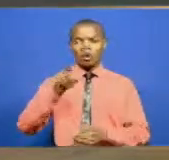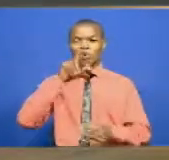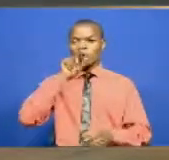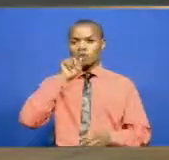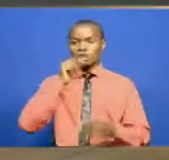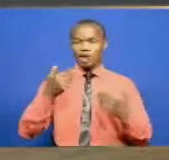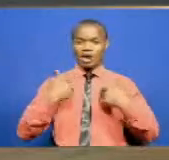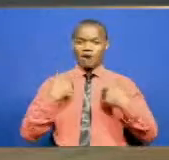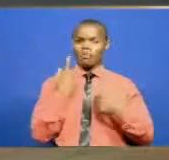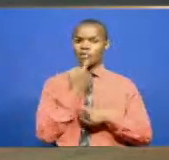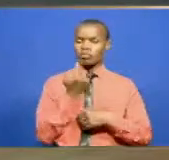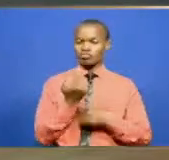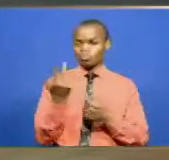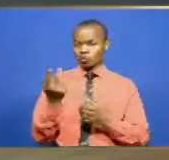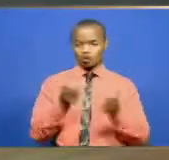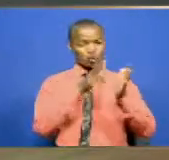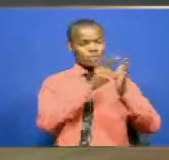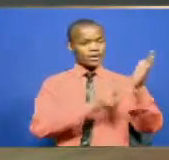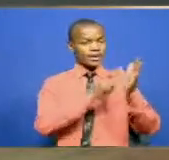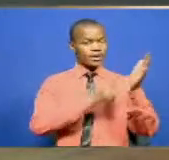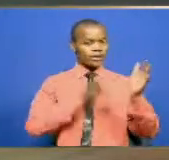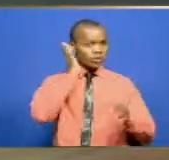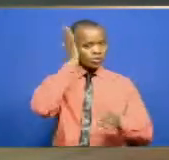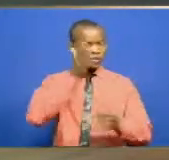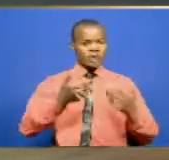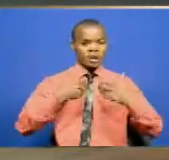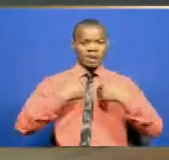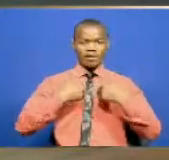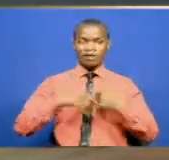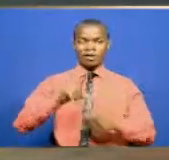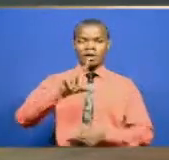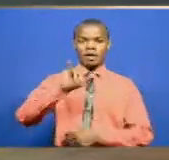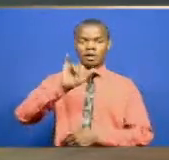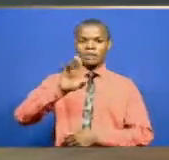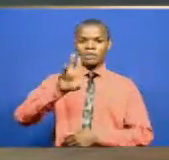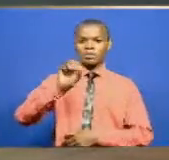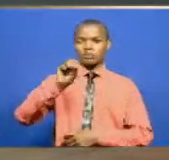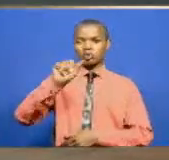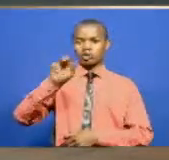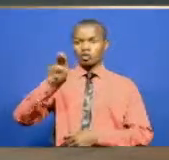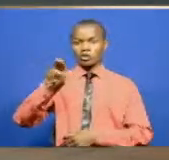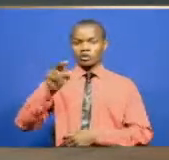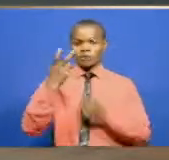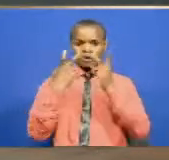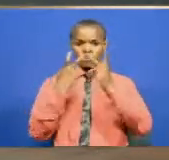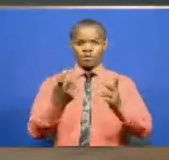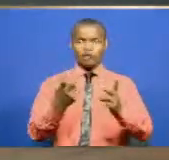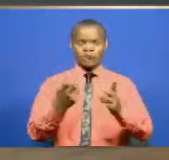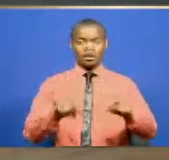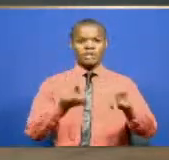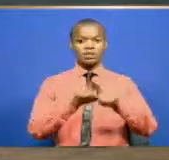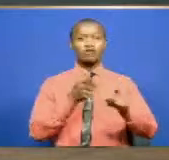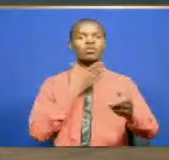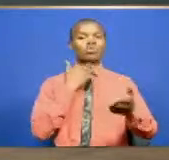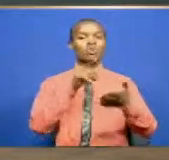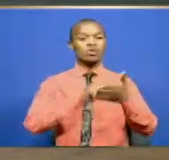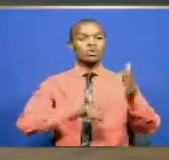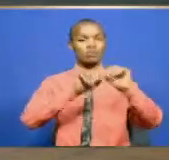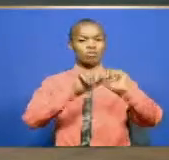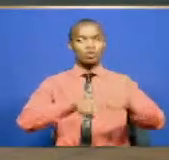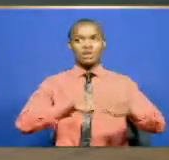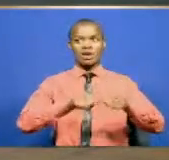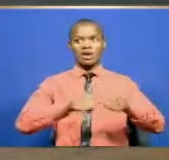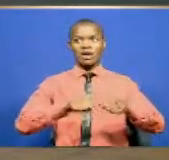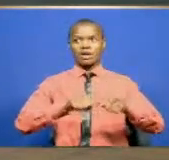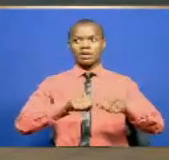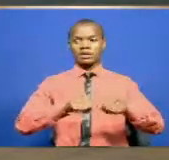just have a look at two. We have Sir Gibson, you're saying you are tuned in and you wanted a shout out. All right, there you